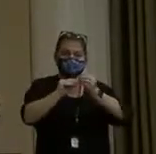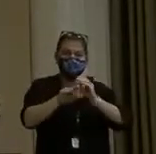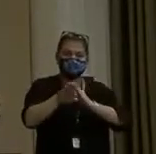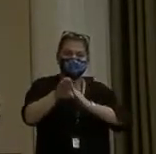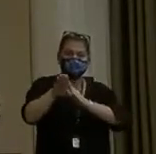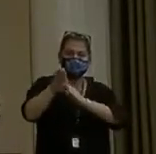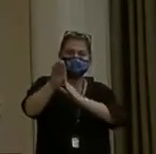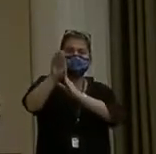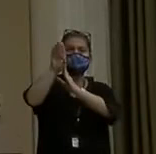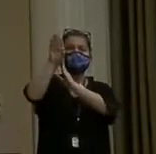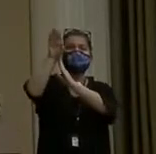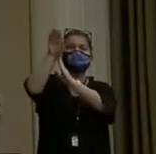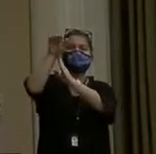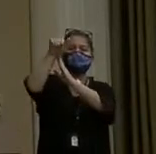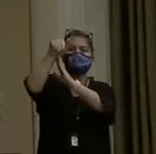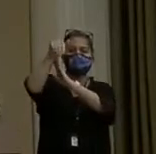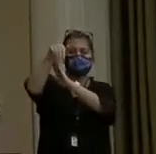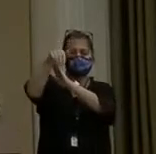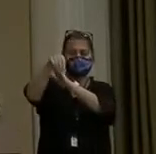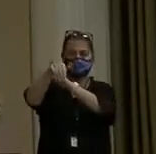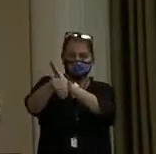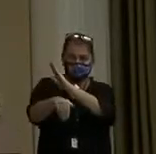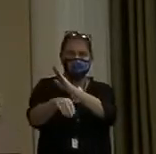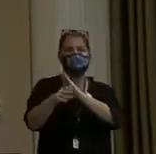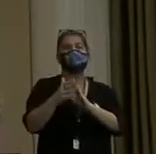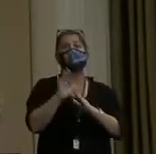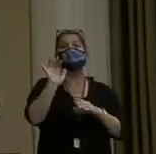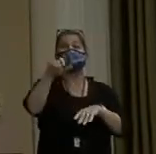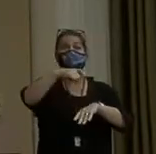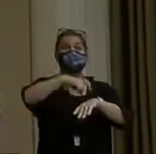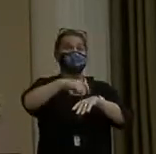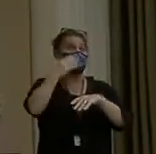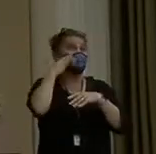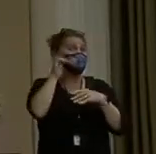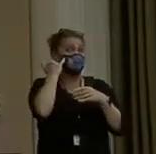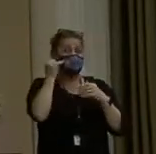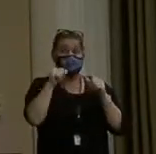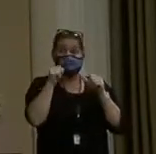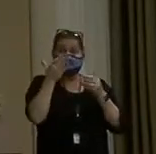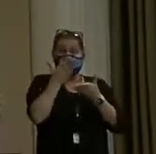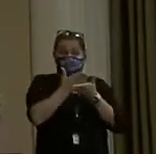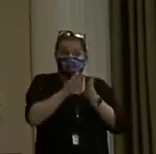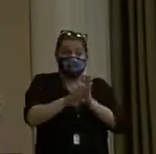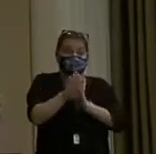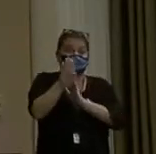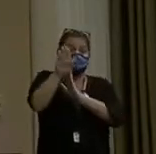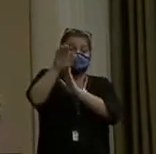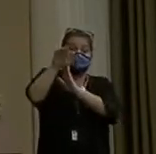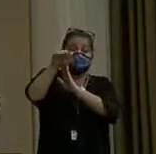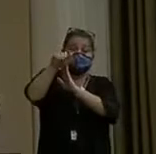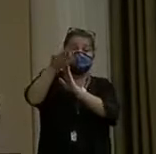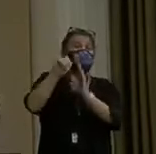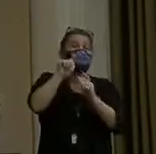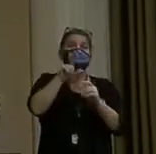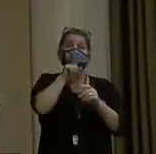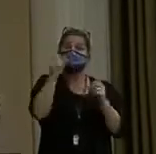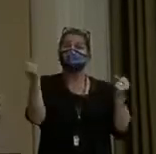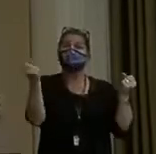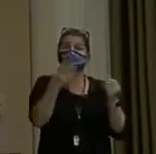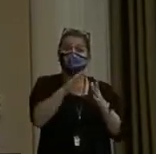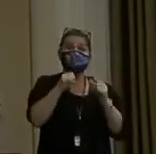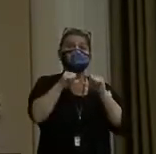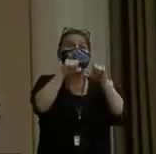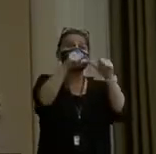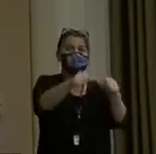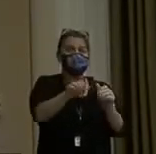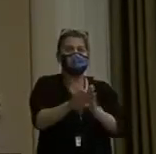patients started to go down precipitously as well. But at the time, we didn't know that that was actually going to happen, and we're really fearful that we were